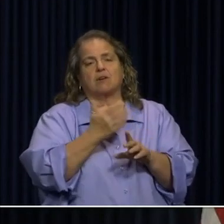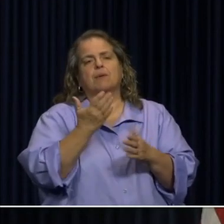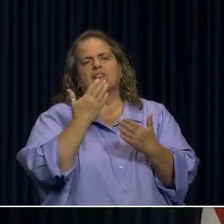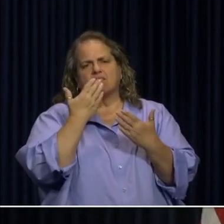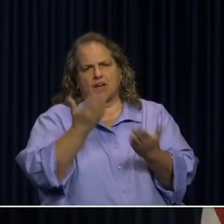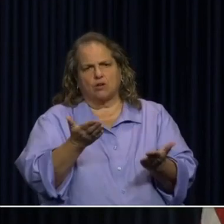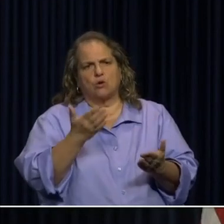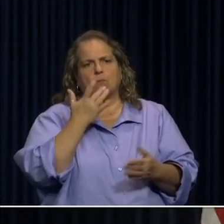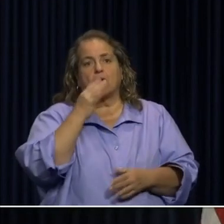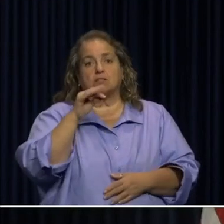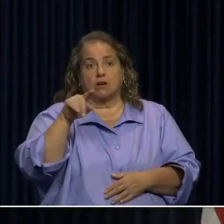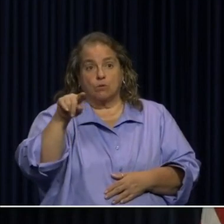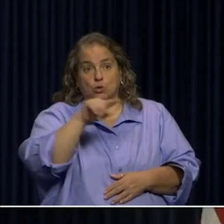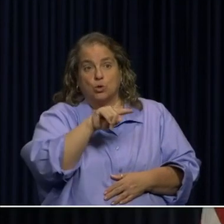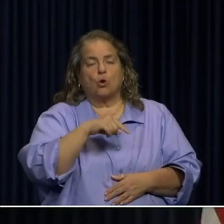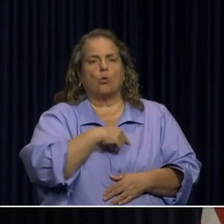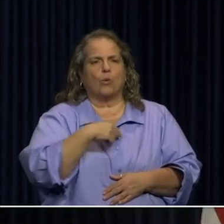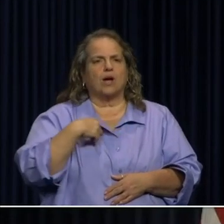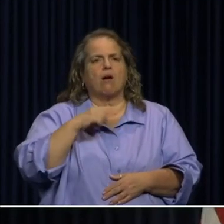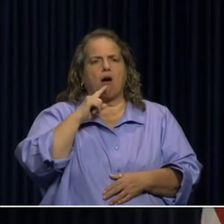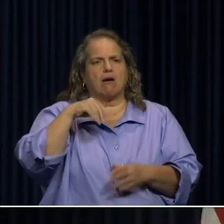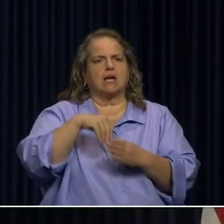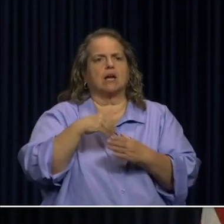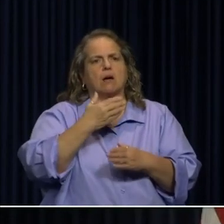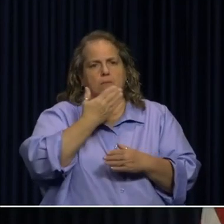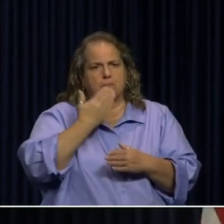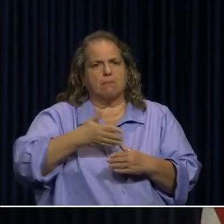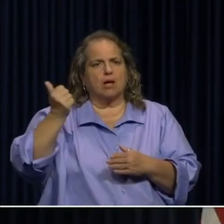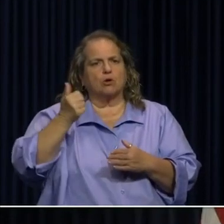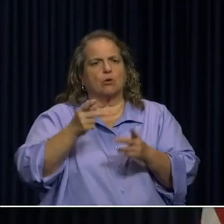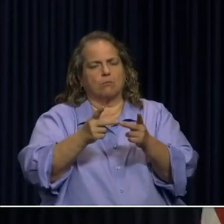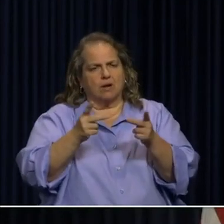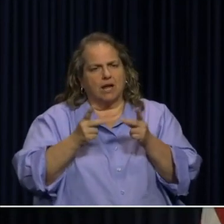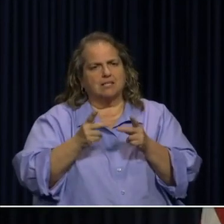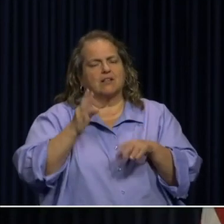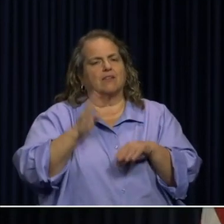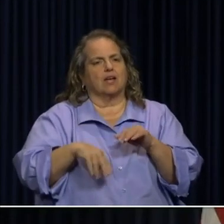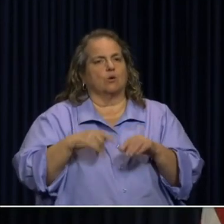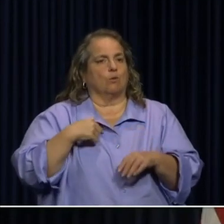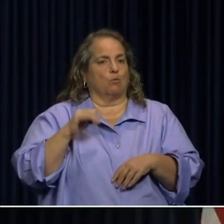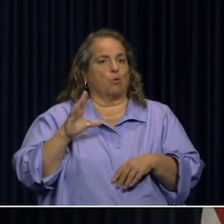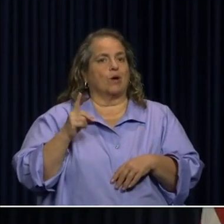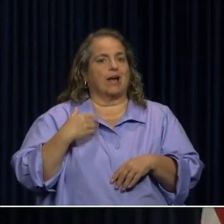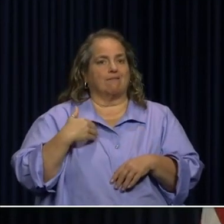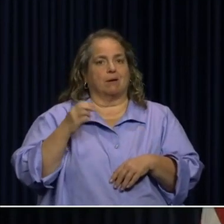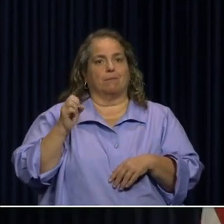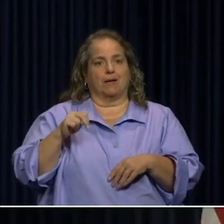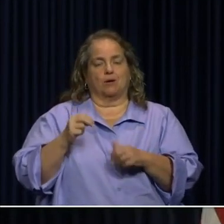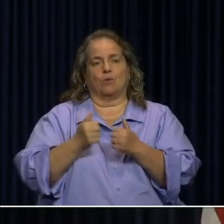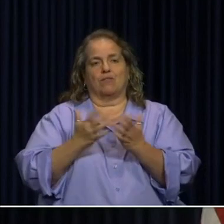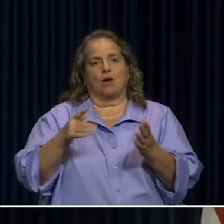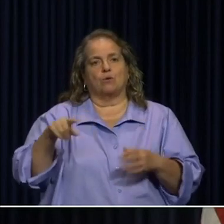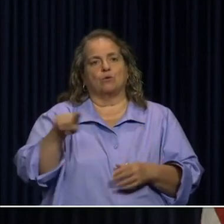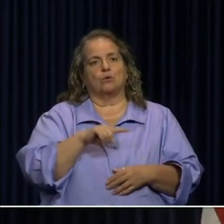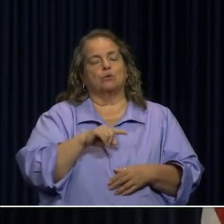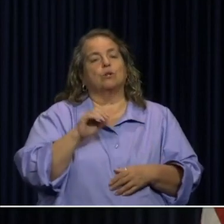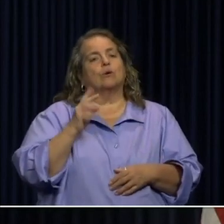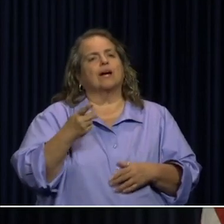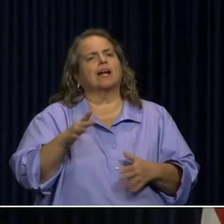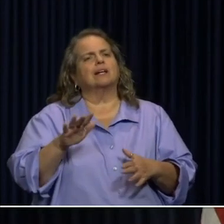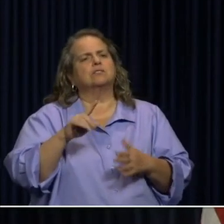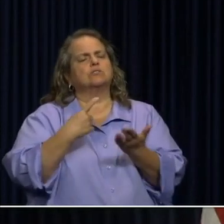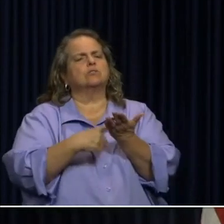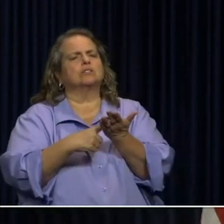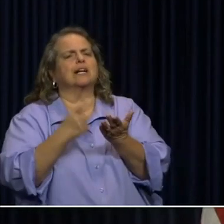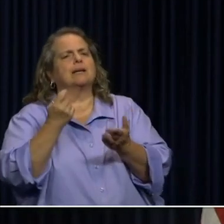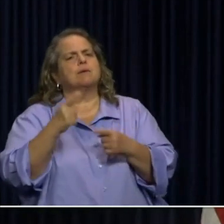you, we are in such a better place than we would have been without you. Let's talk a little bit about